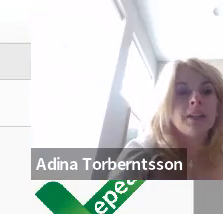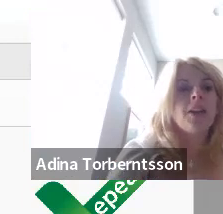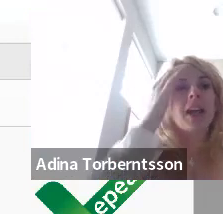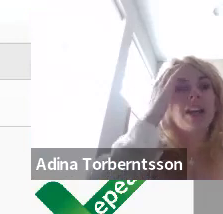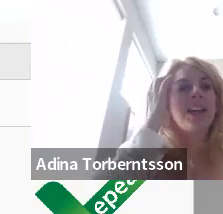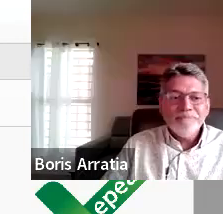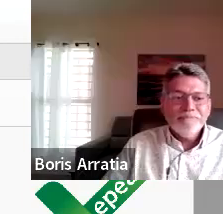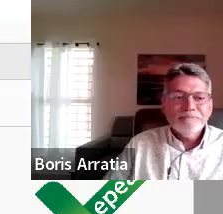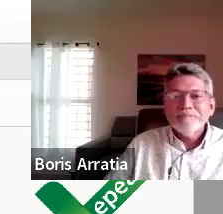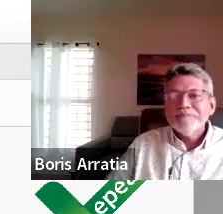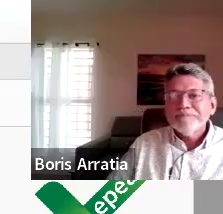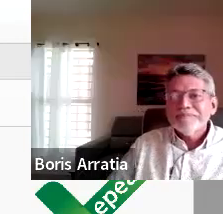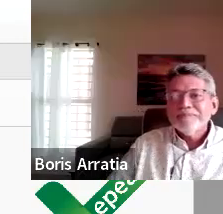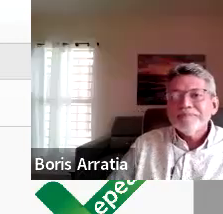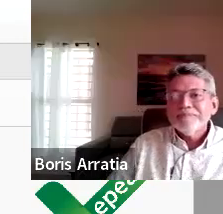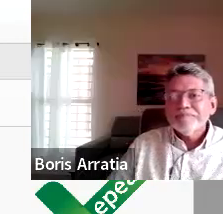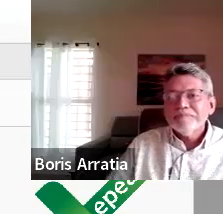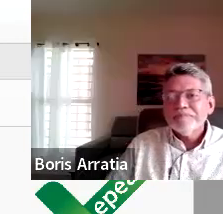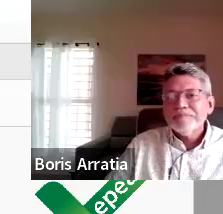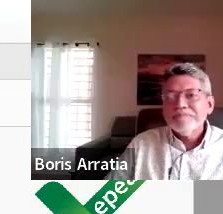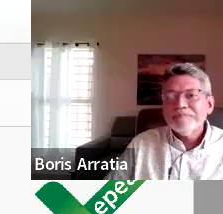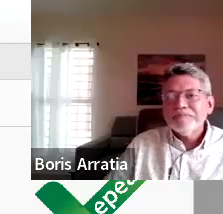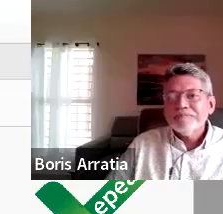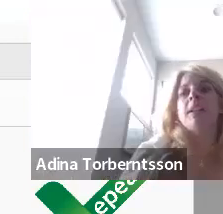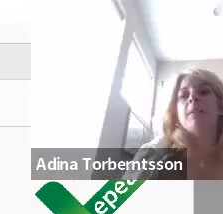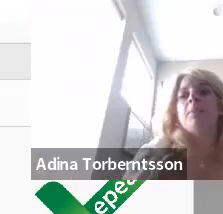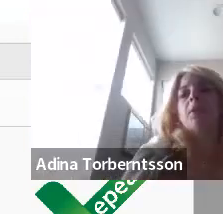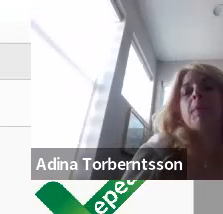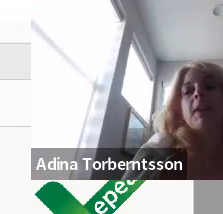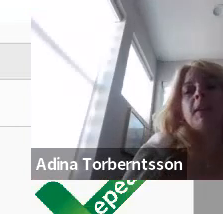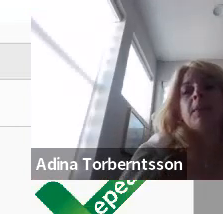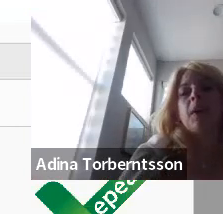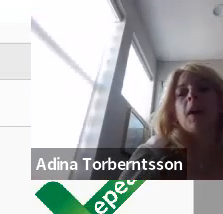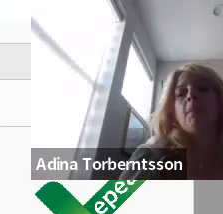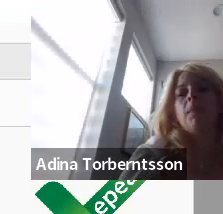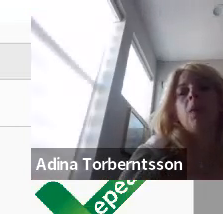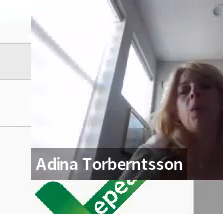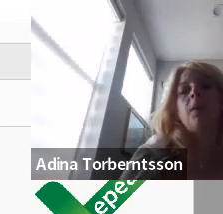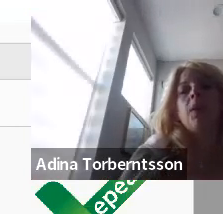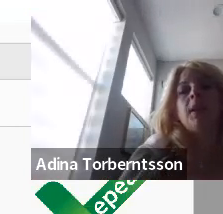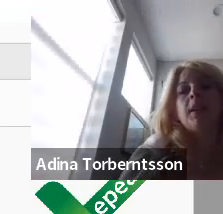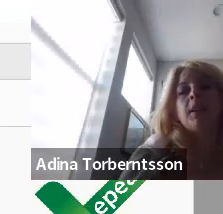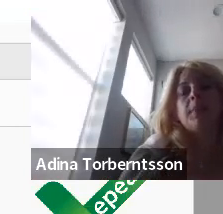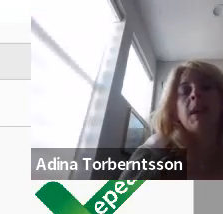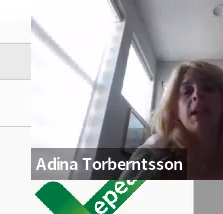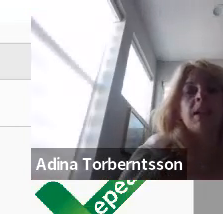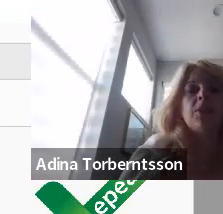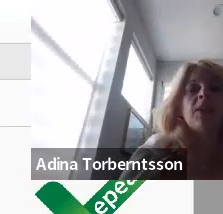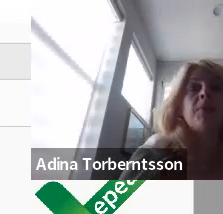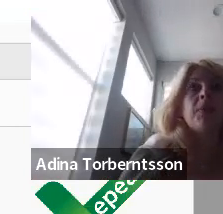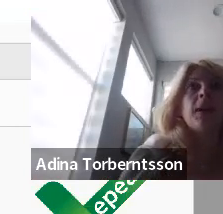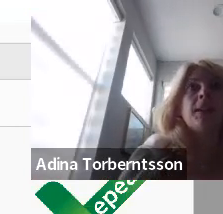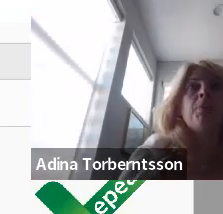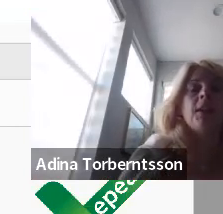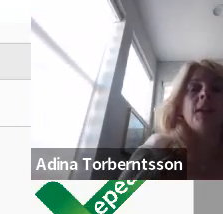Can you hear me? Okay. Yeah. So I think for a policy perspective, one of the things that does make it